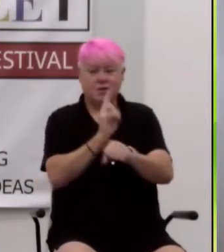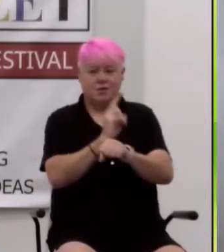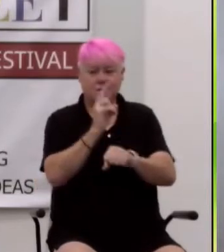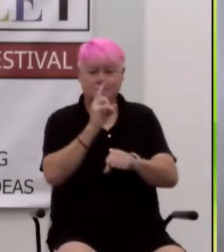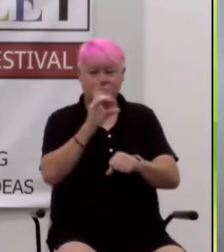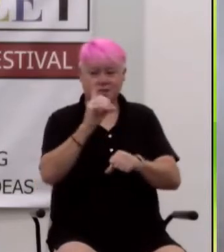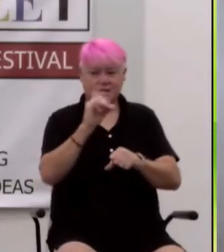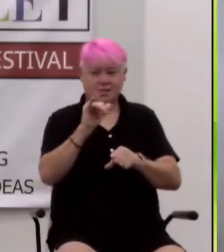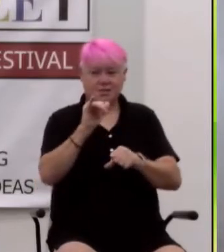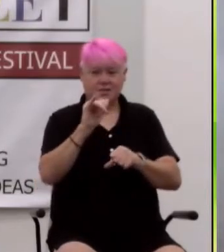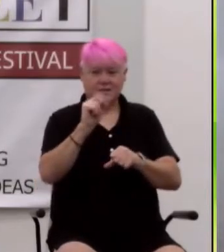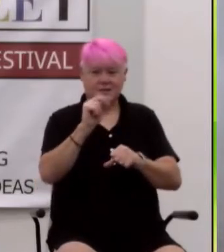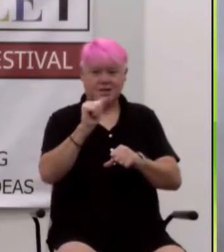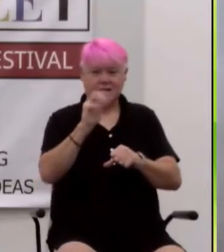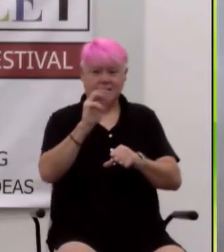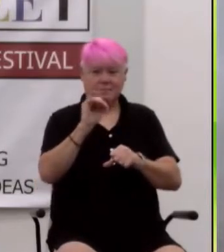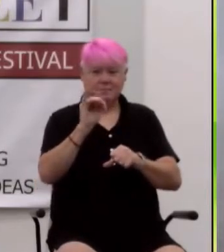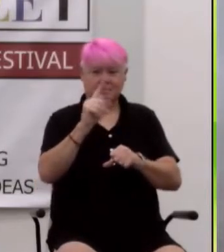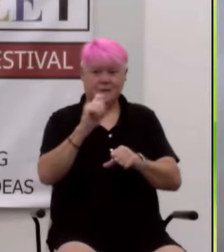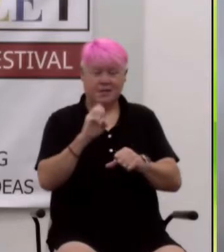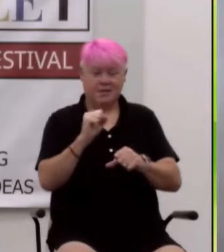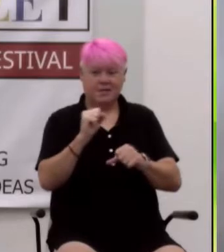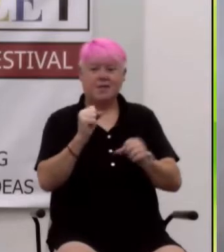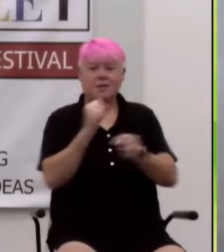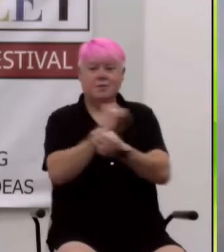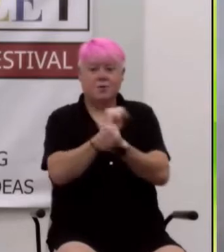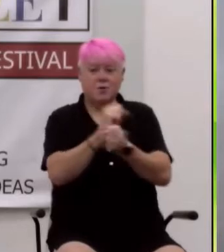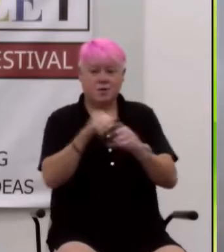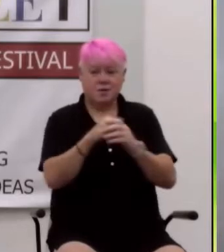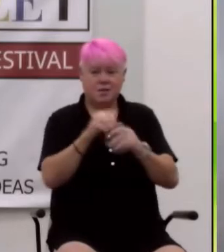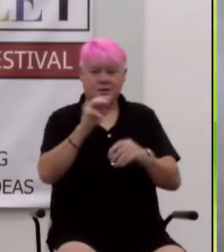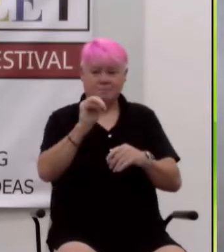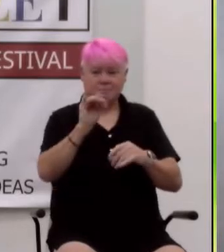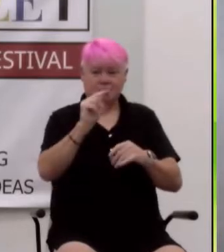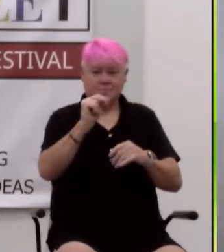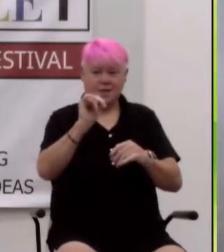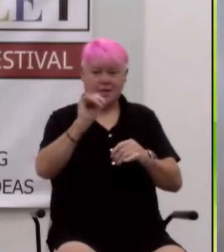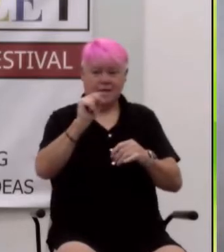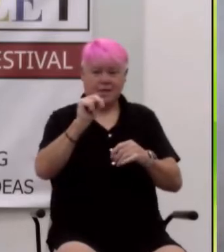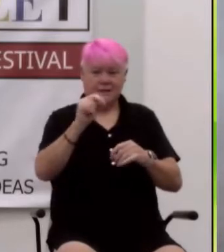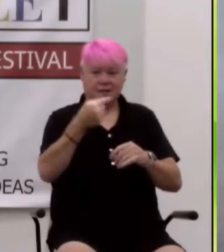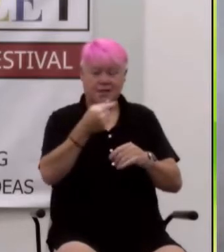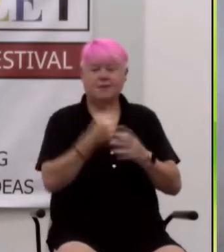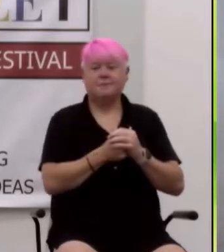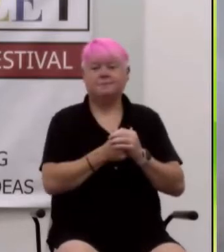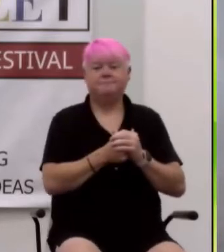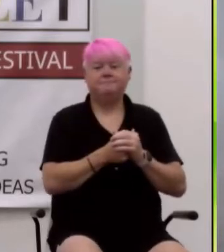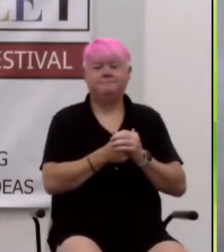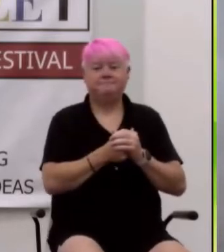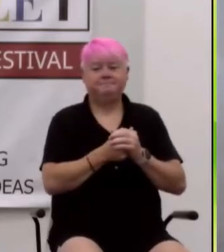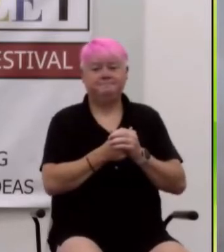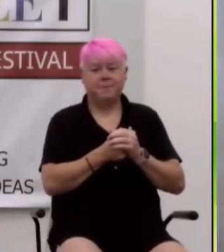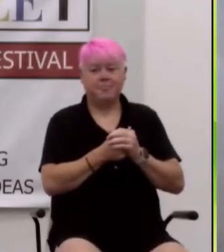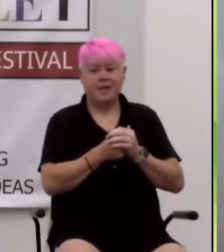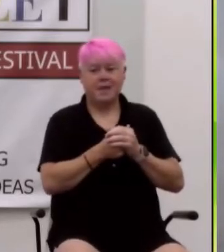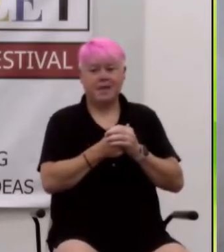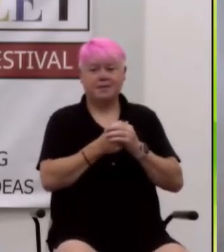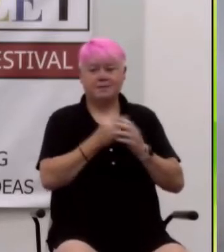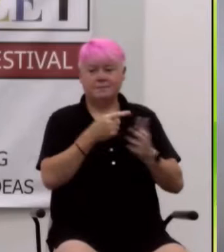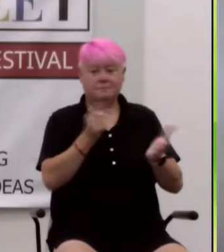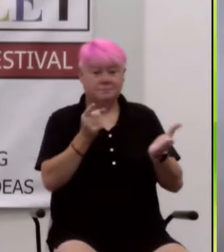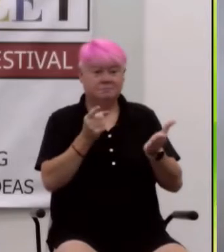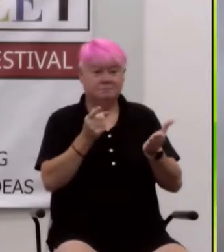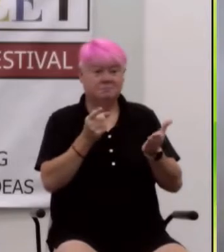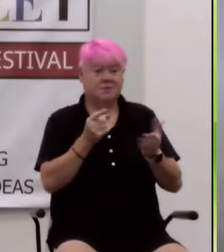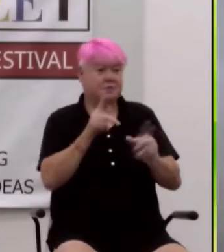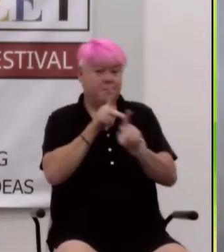he used to work in mining and logging, and dynamite is used in those industries, and he is an expert at